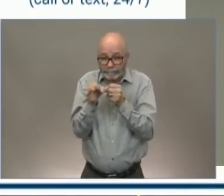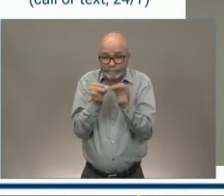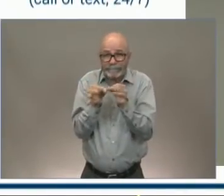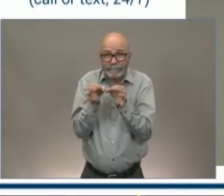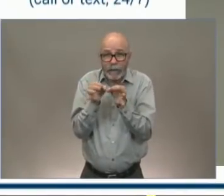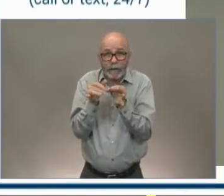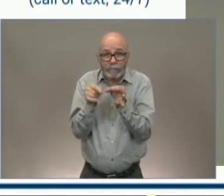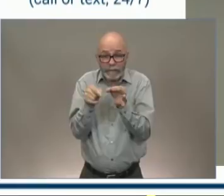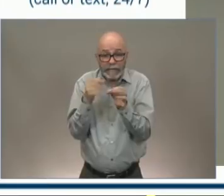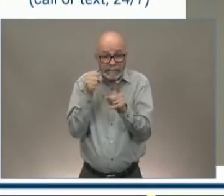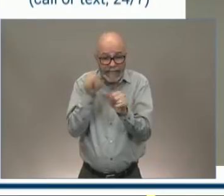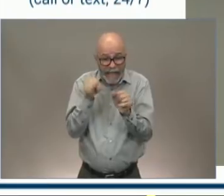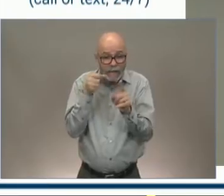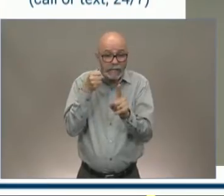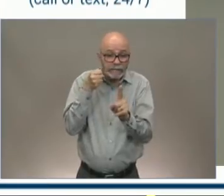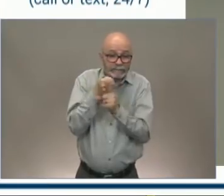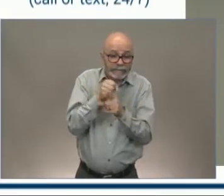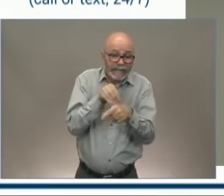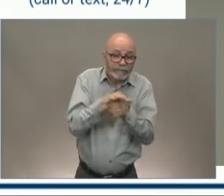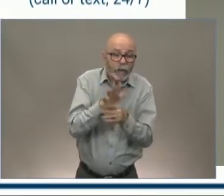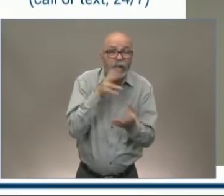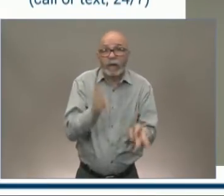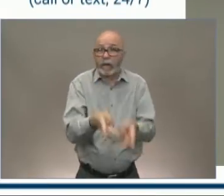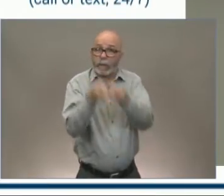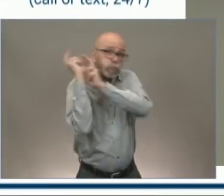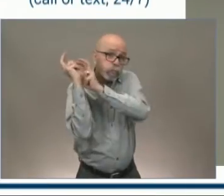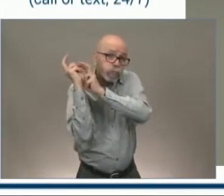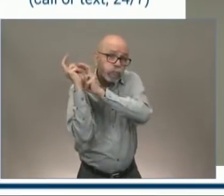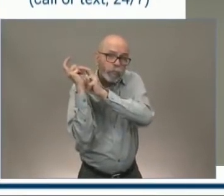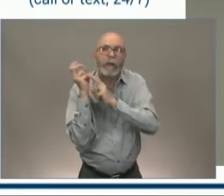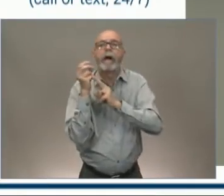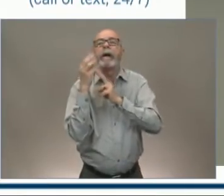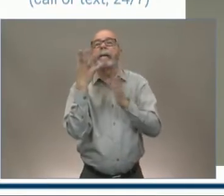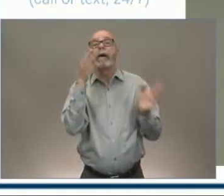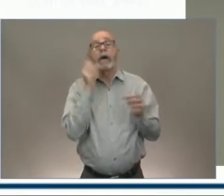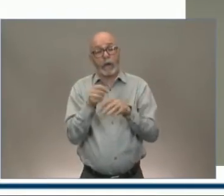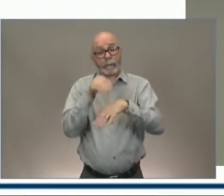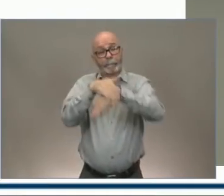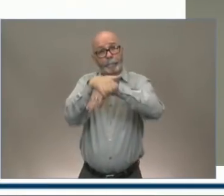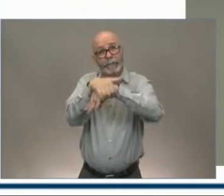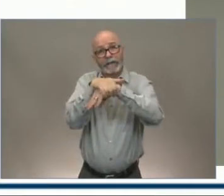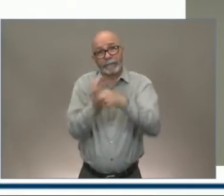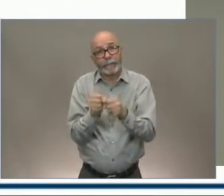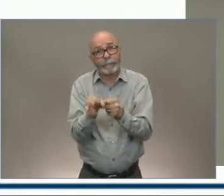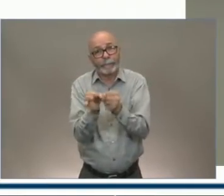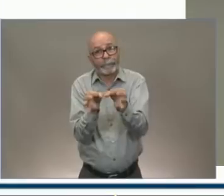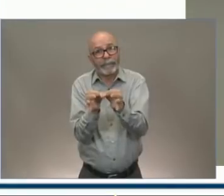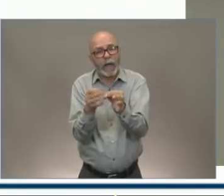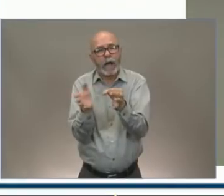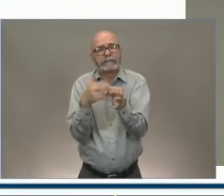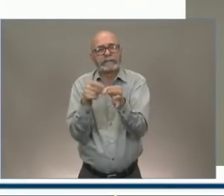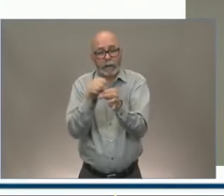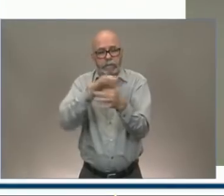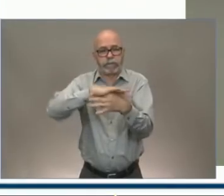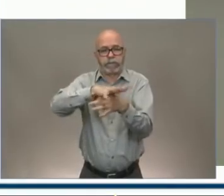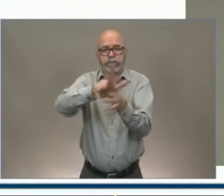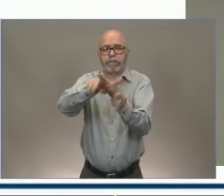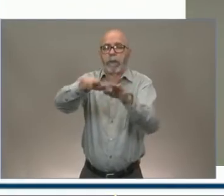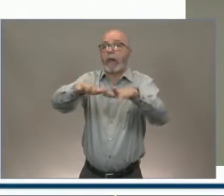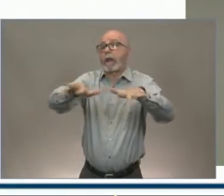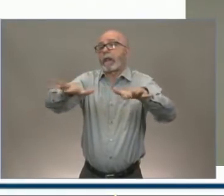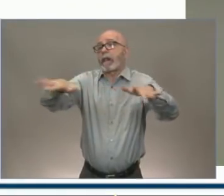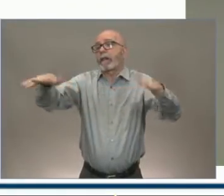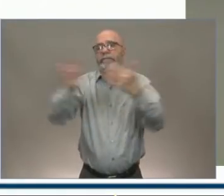the variants is especially the UK variant, much more greater likelihood to be transmitted from person to person. So we don't have